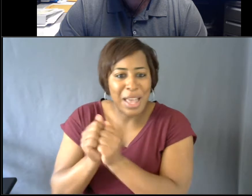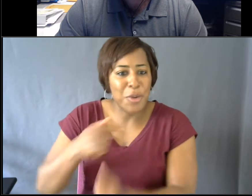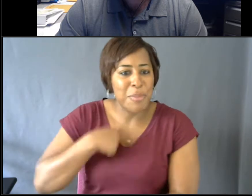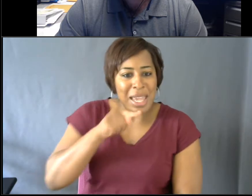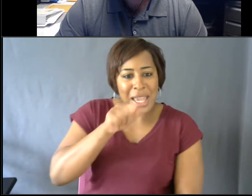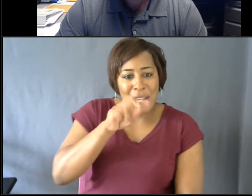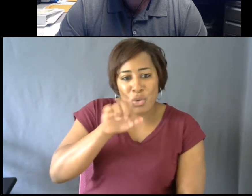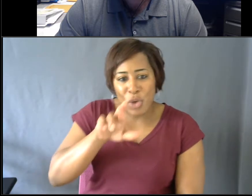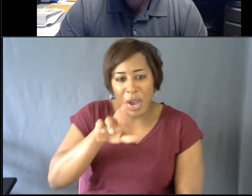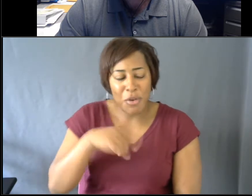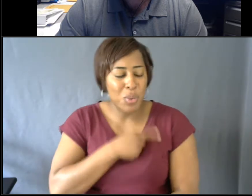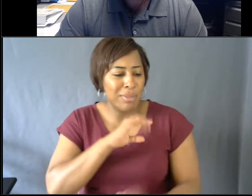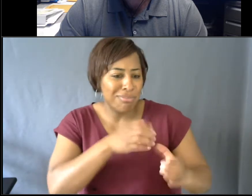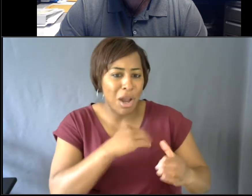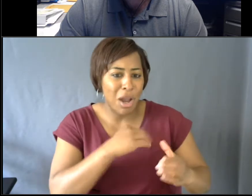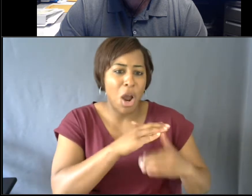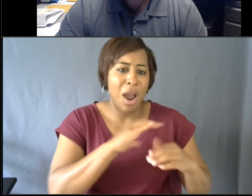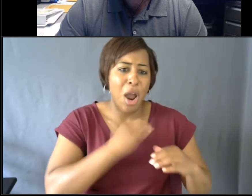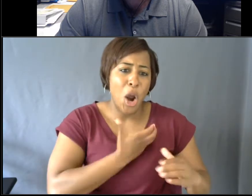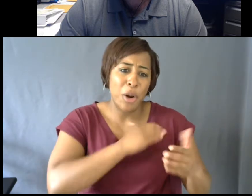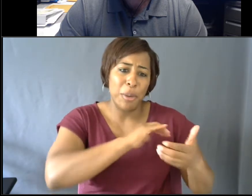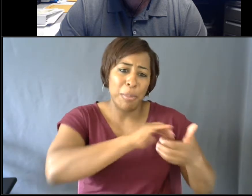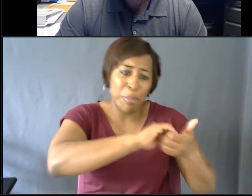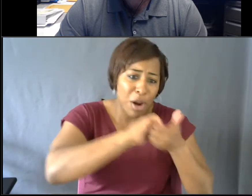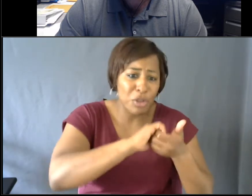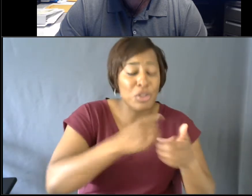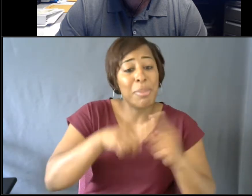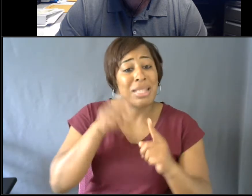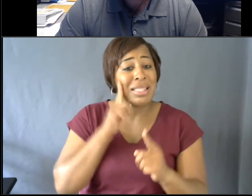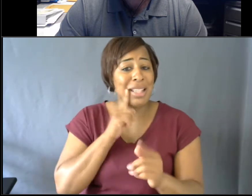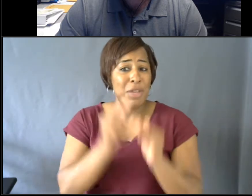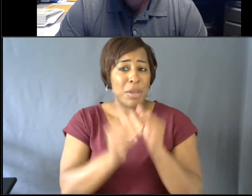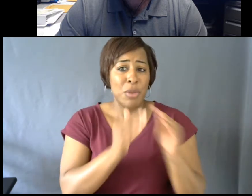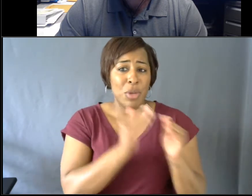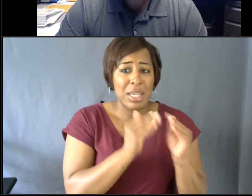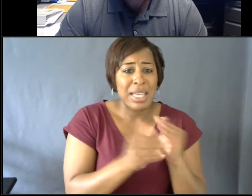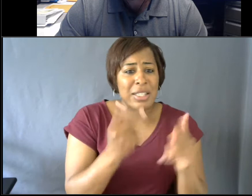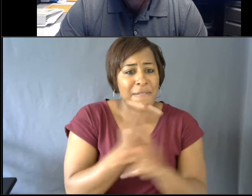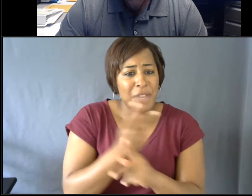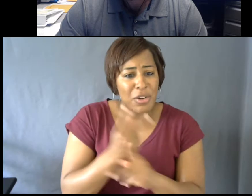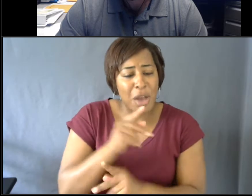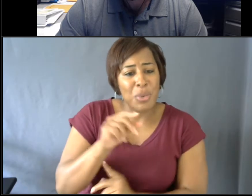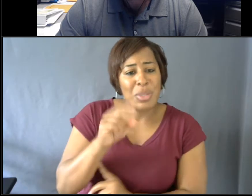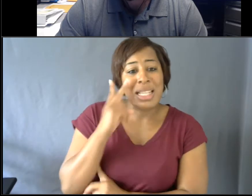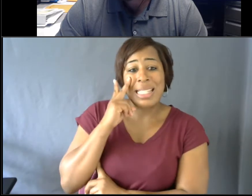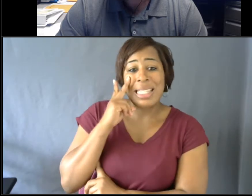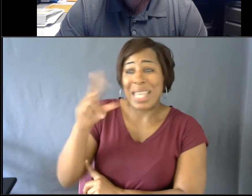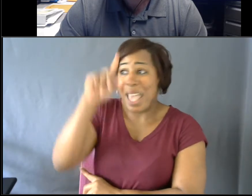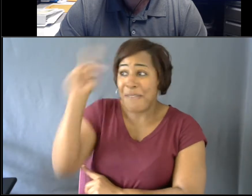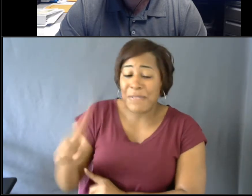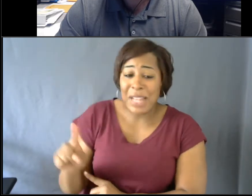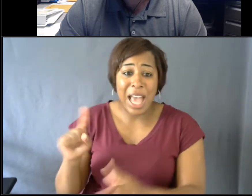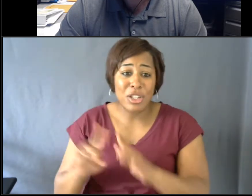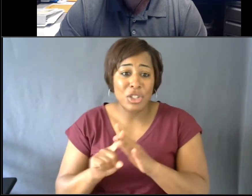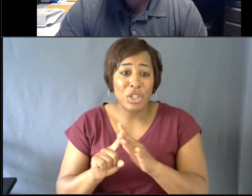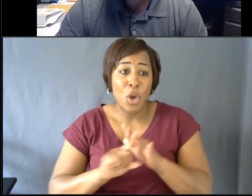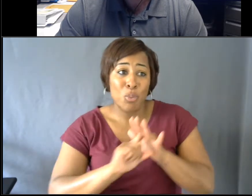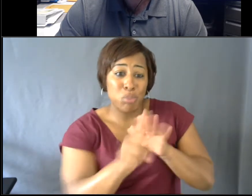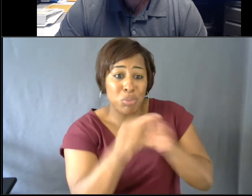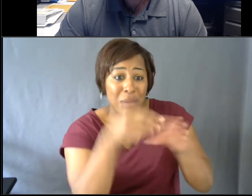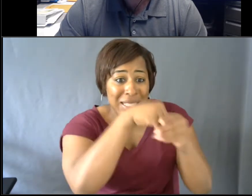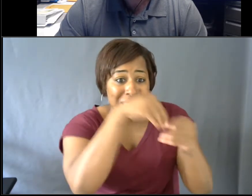We worked with the deaf community to come up with See a Flash Dash Inside, and we worked with that community to develop